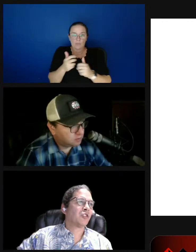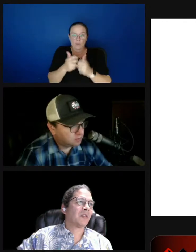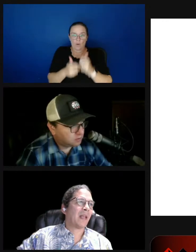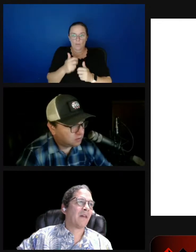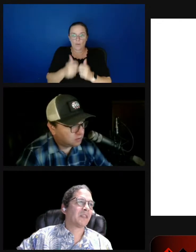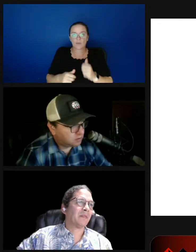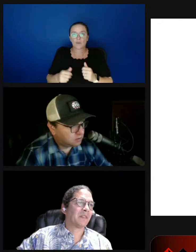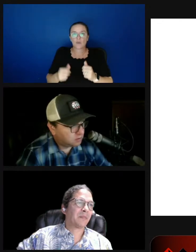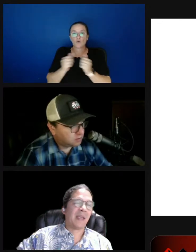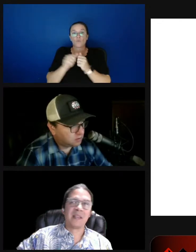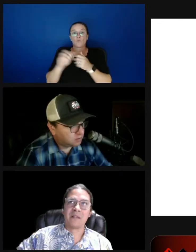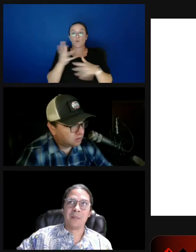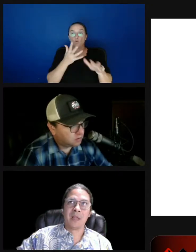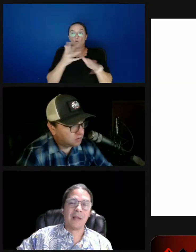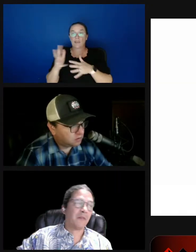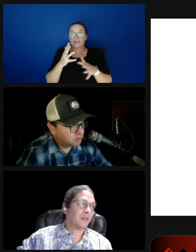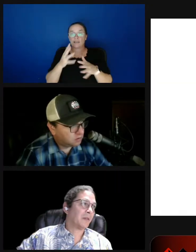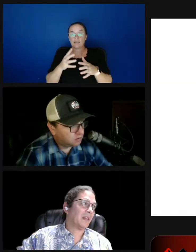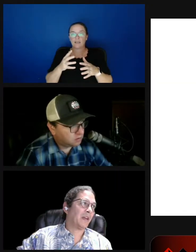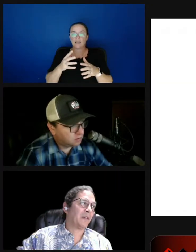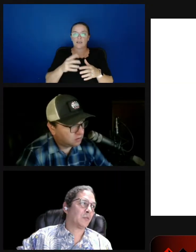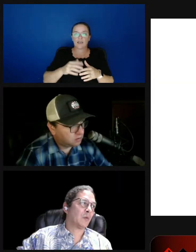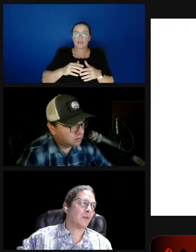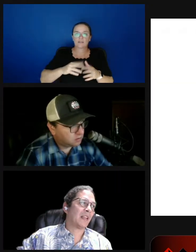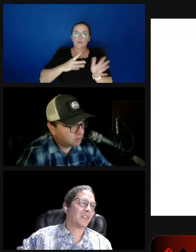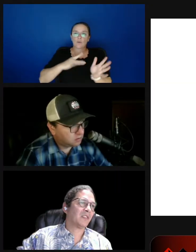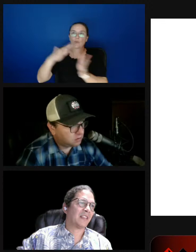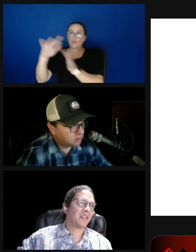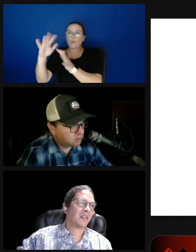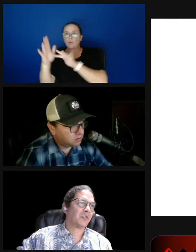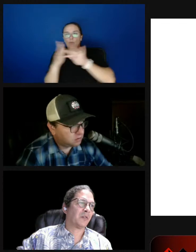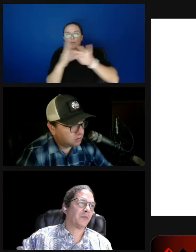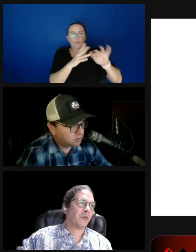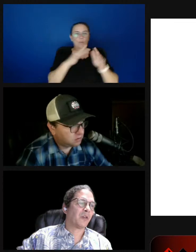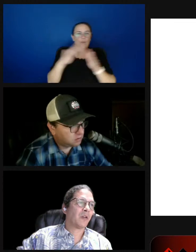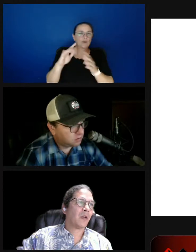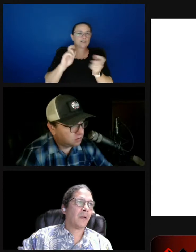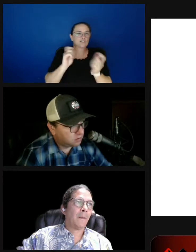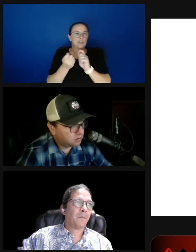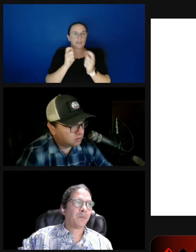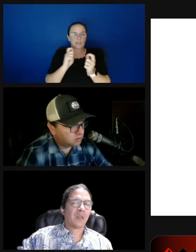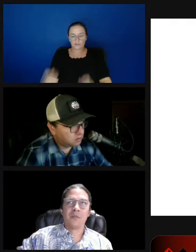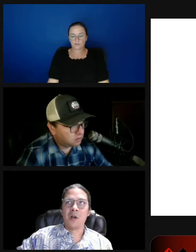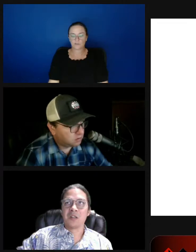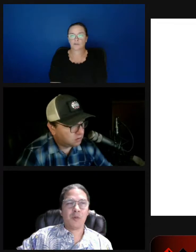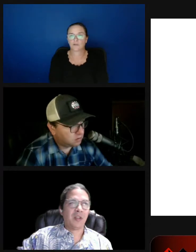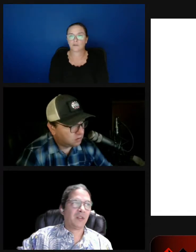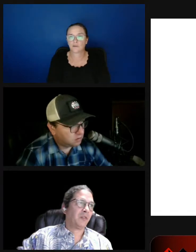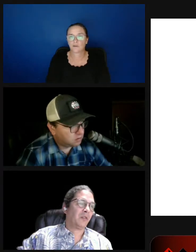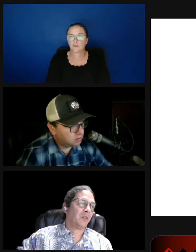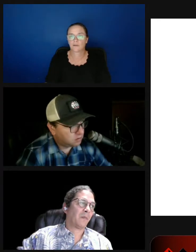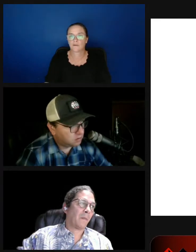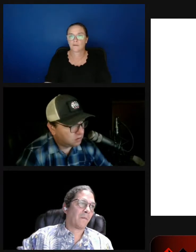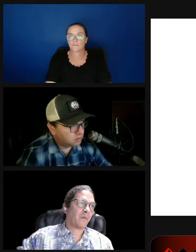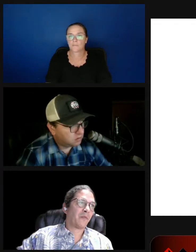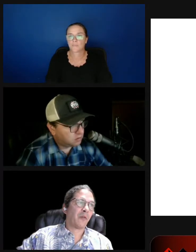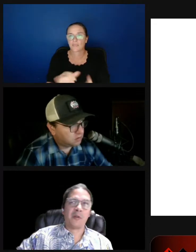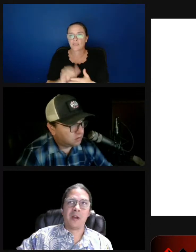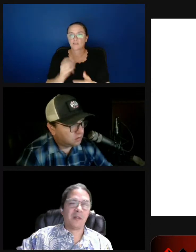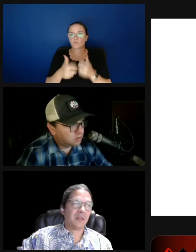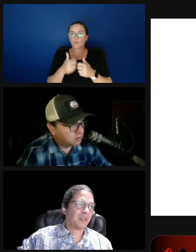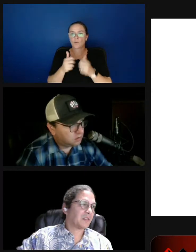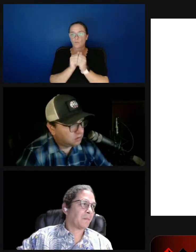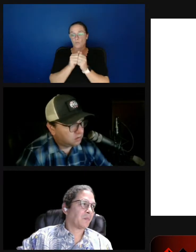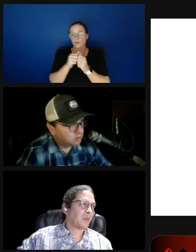wind direction, how it's been spiking, flipping around in that area as well. And that's the concern for the VOG spreading to